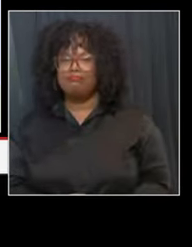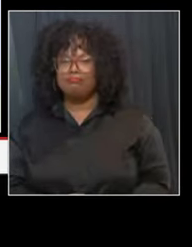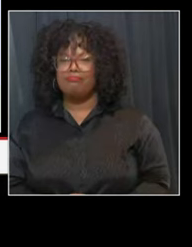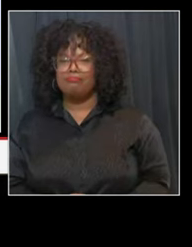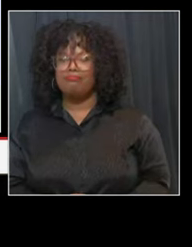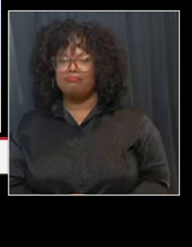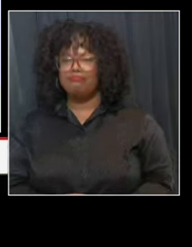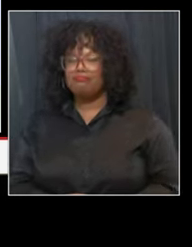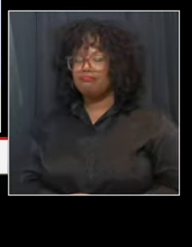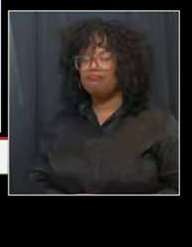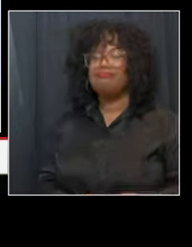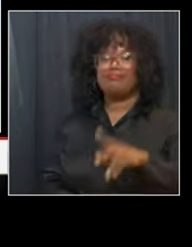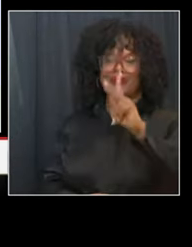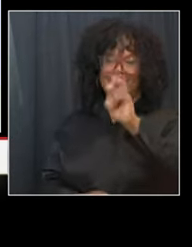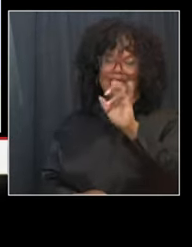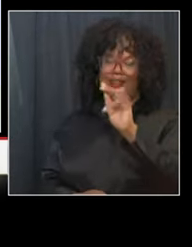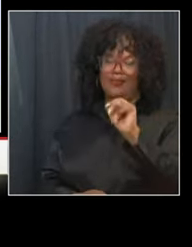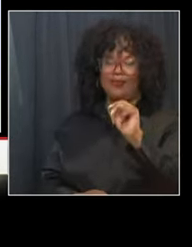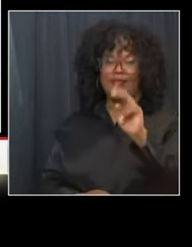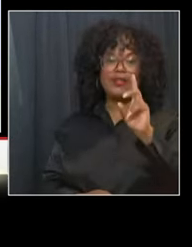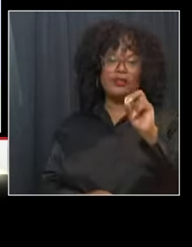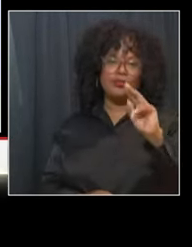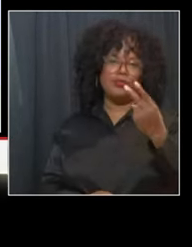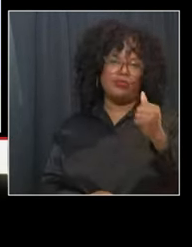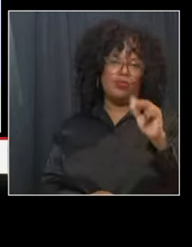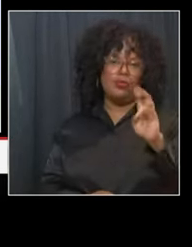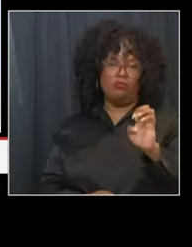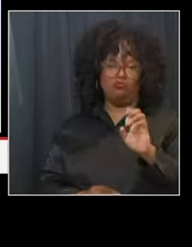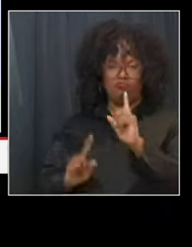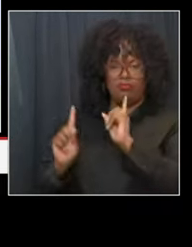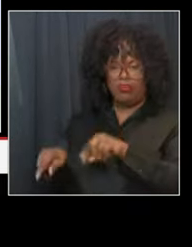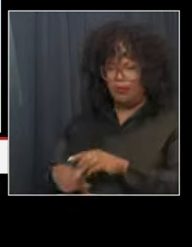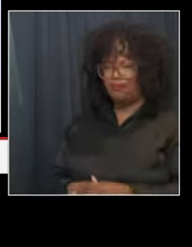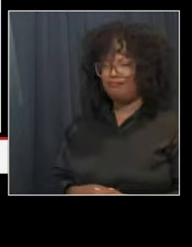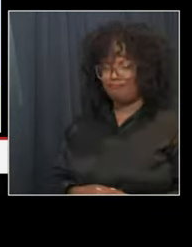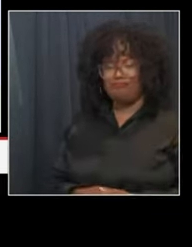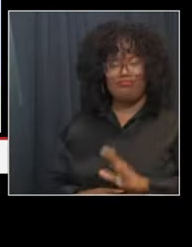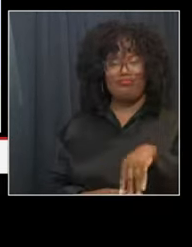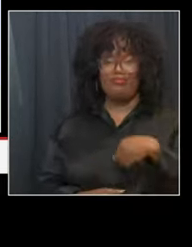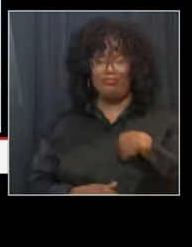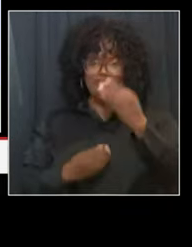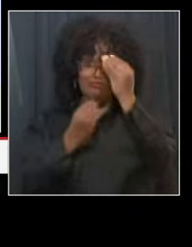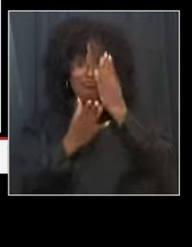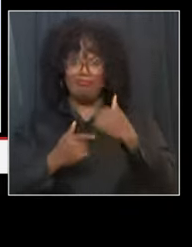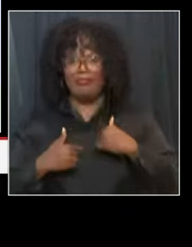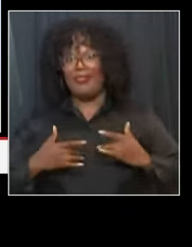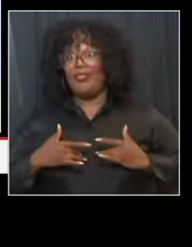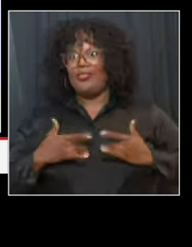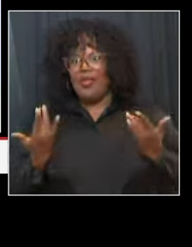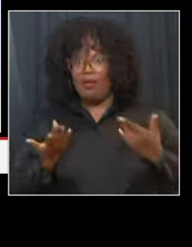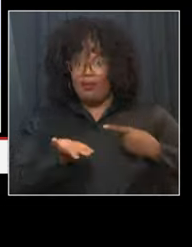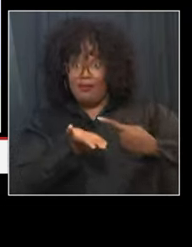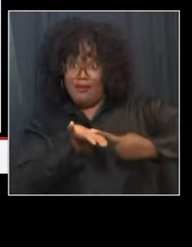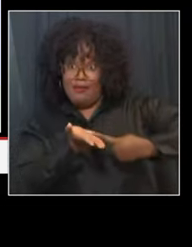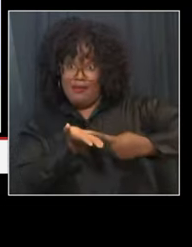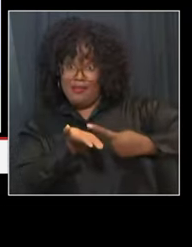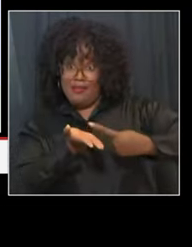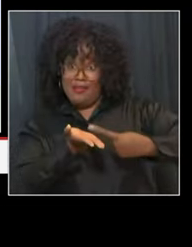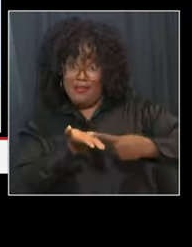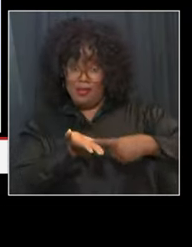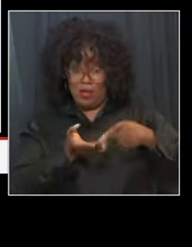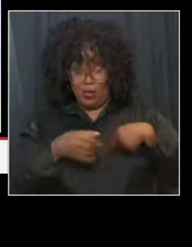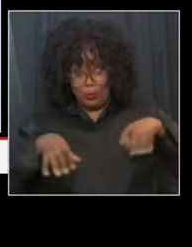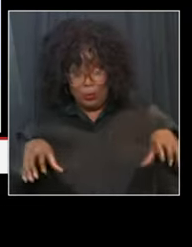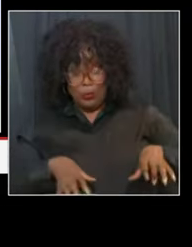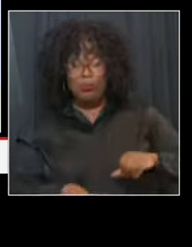looking closely at 25. We're happy to be very open about the rationale and thought process we had. Also, things change in the city, so there